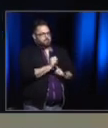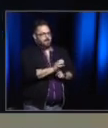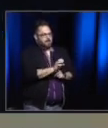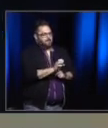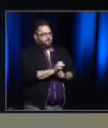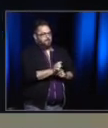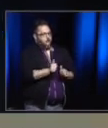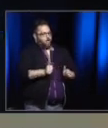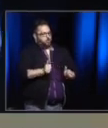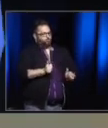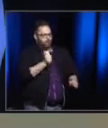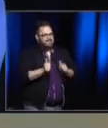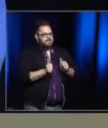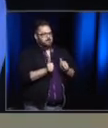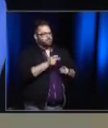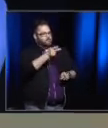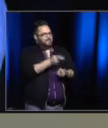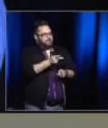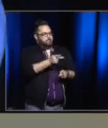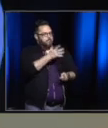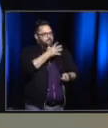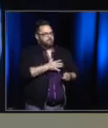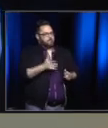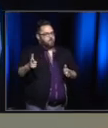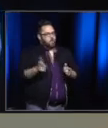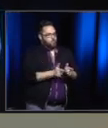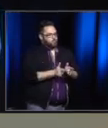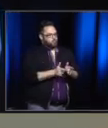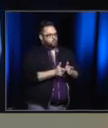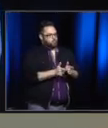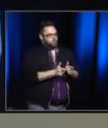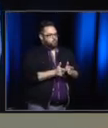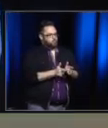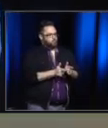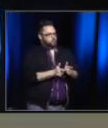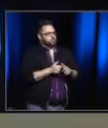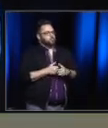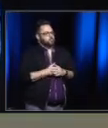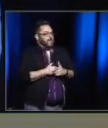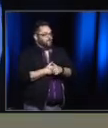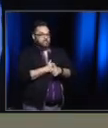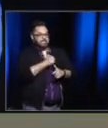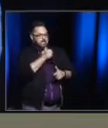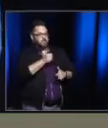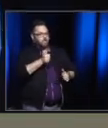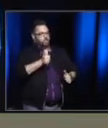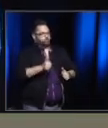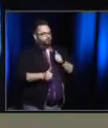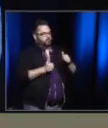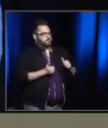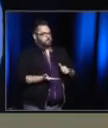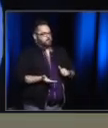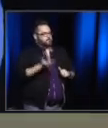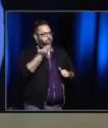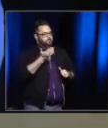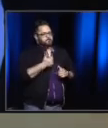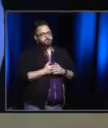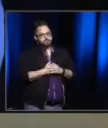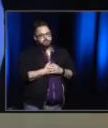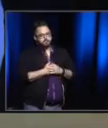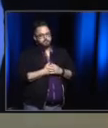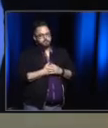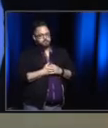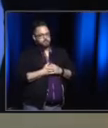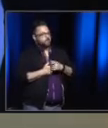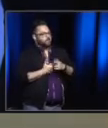female close to them. And if she doesn't approach, escalate aggression. Now this is the male snubby waiting for the fish buckets